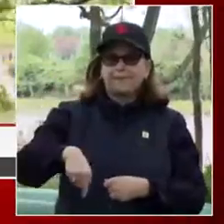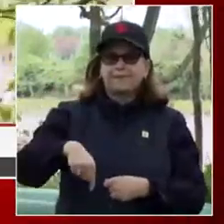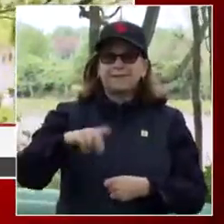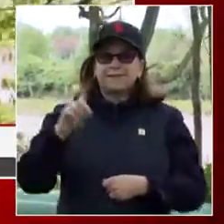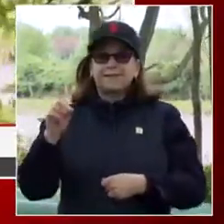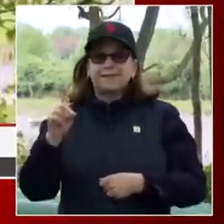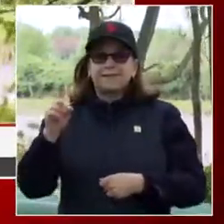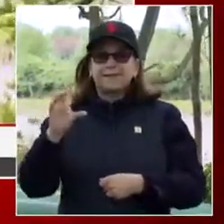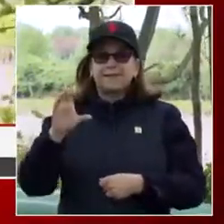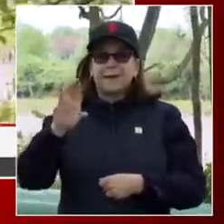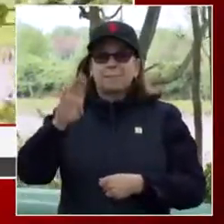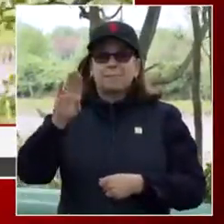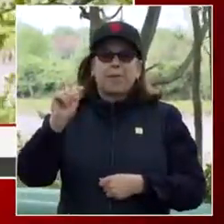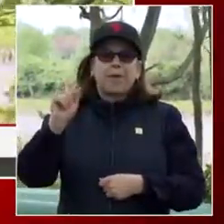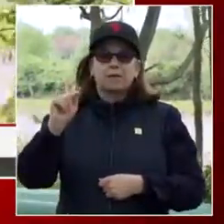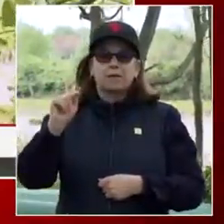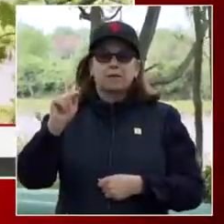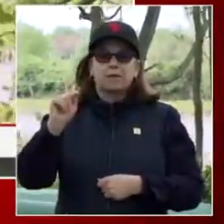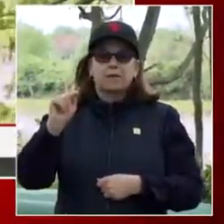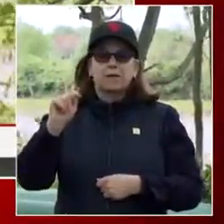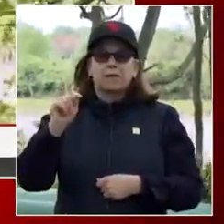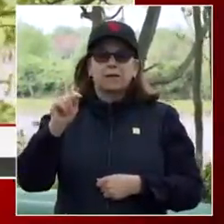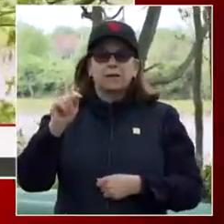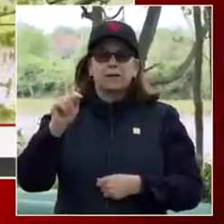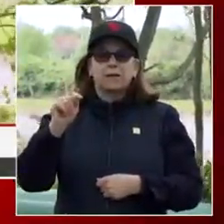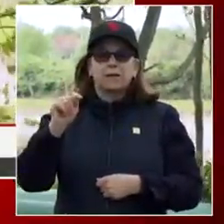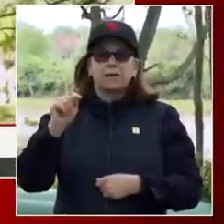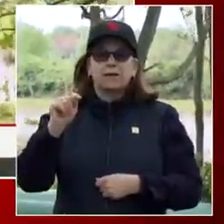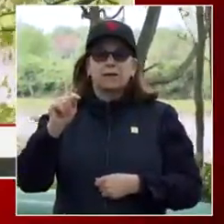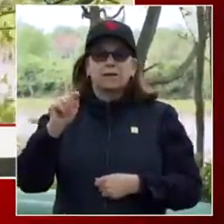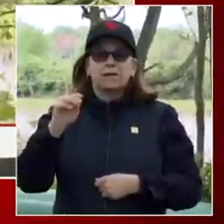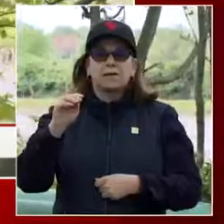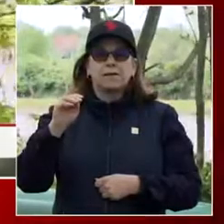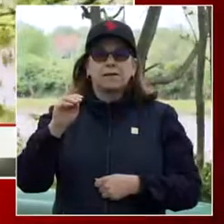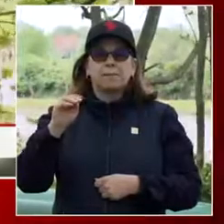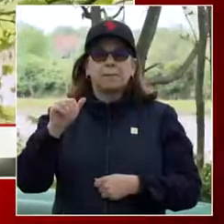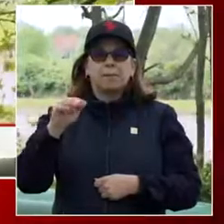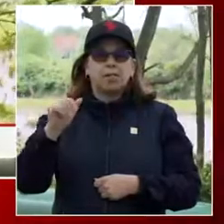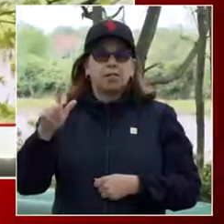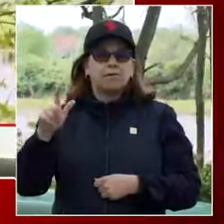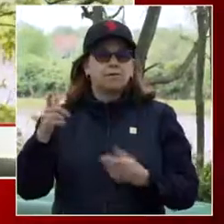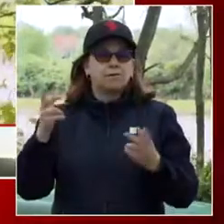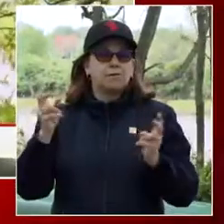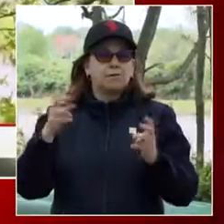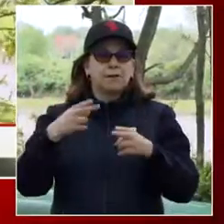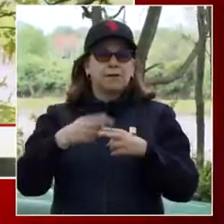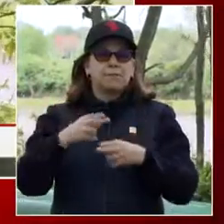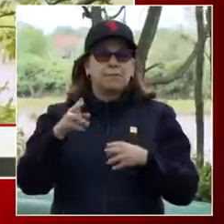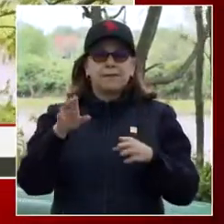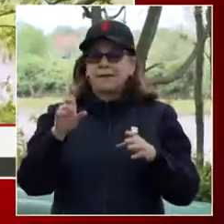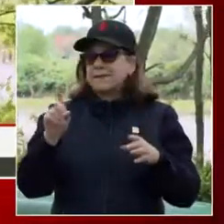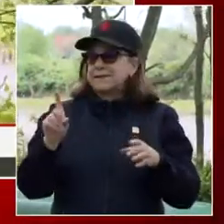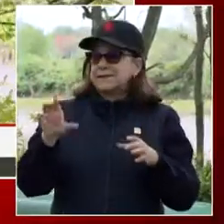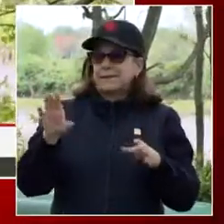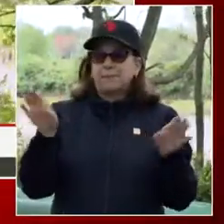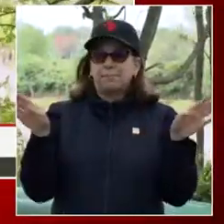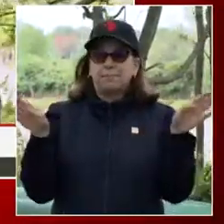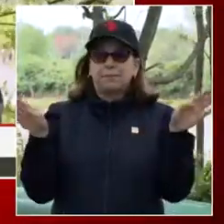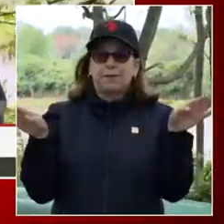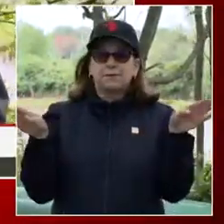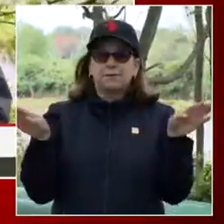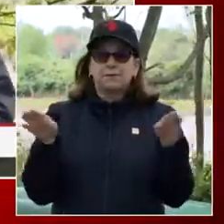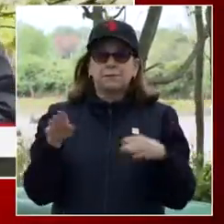So again, we've got, the mayor has made a substantial investment in creating